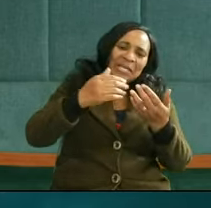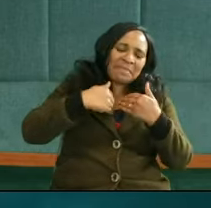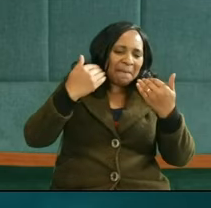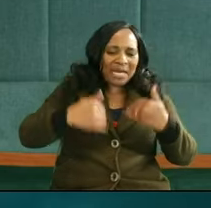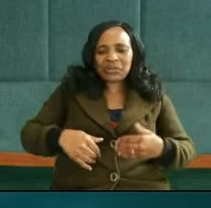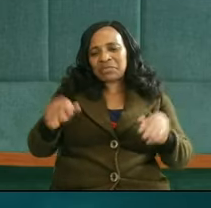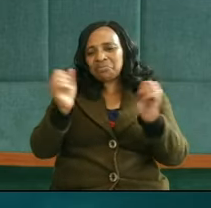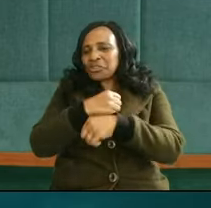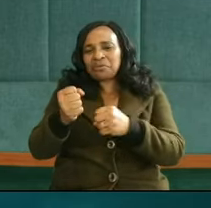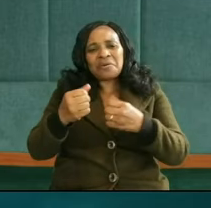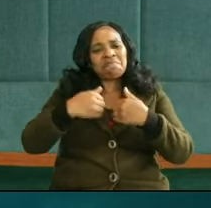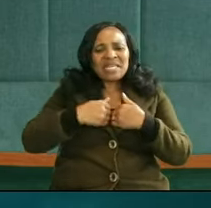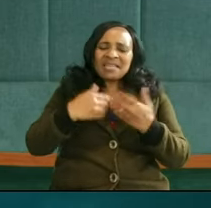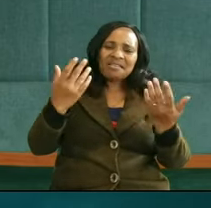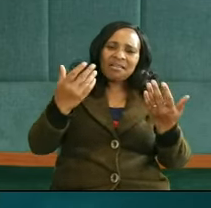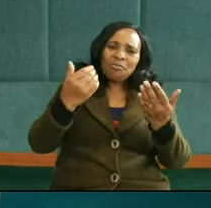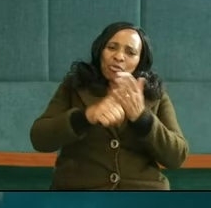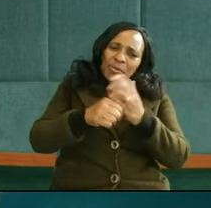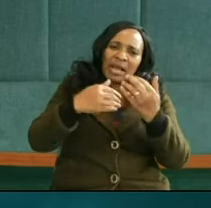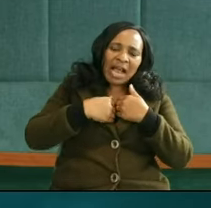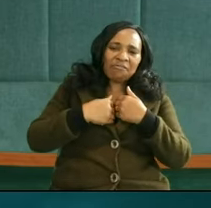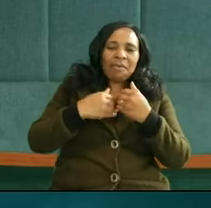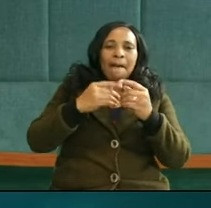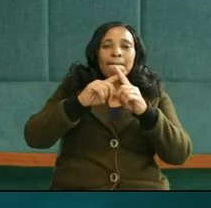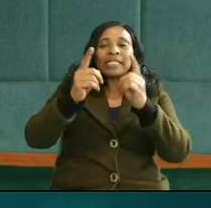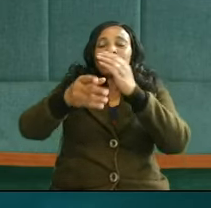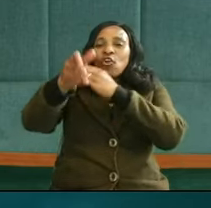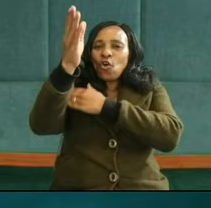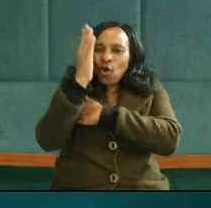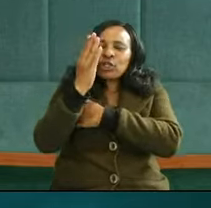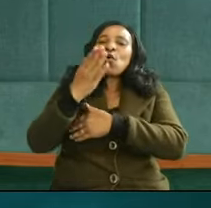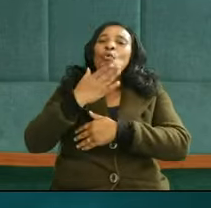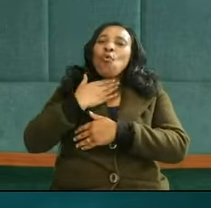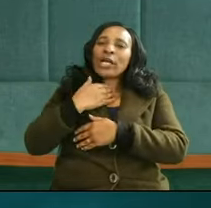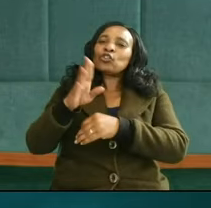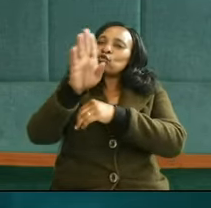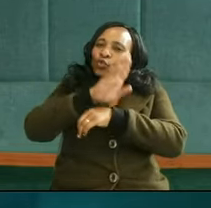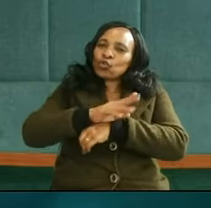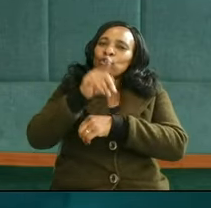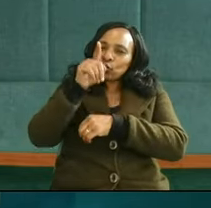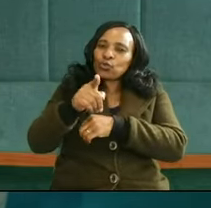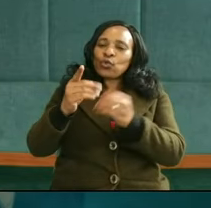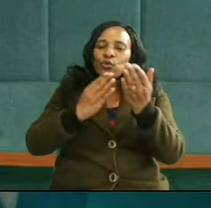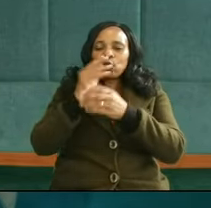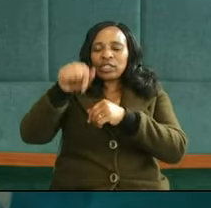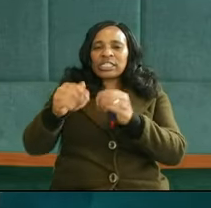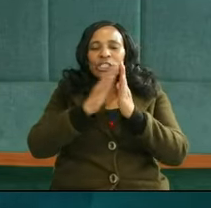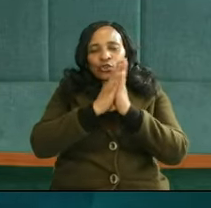do this. It happened with the Jews. But God will want to let us know in this story that we consider